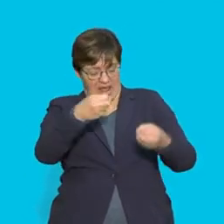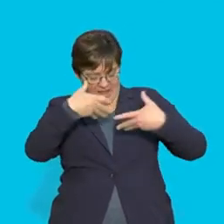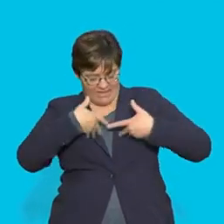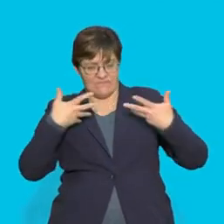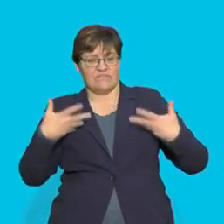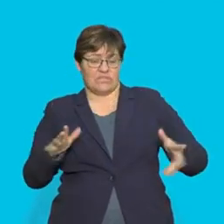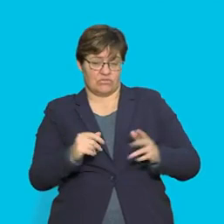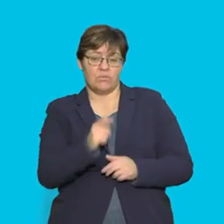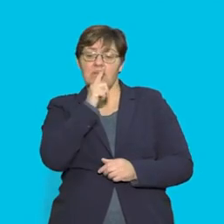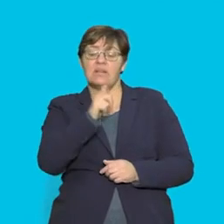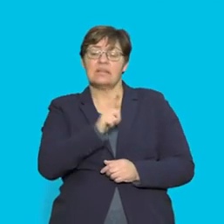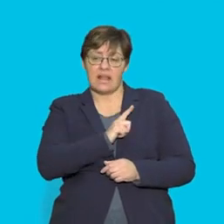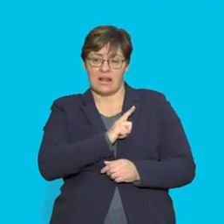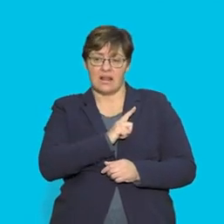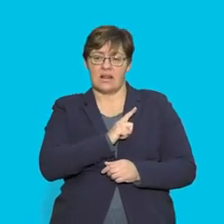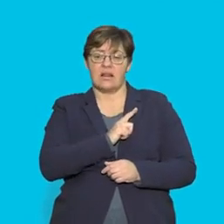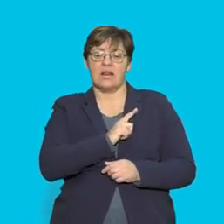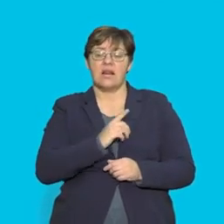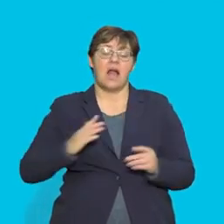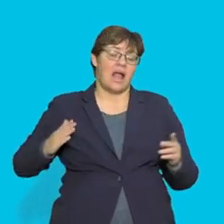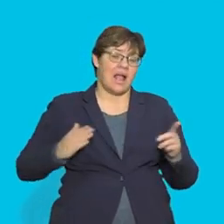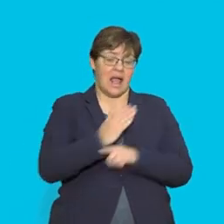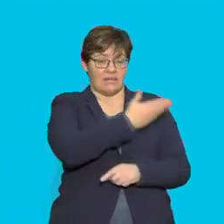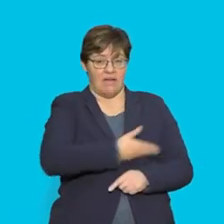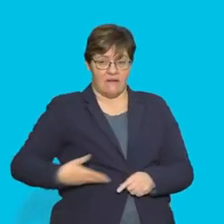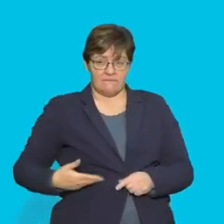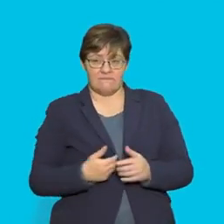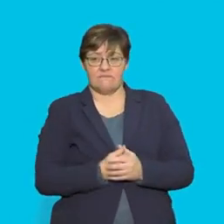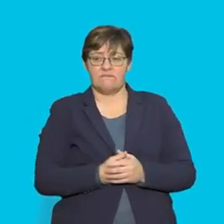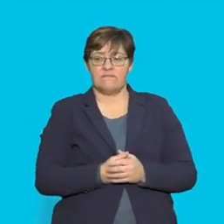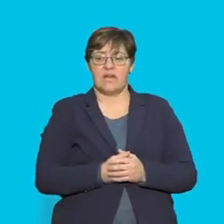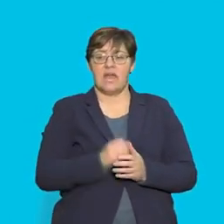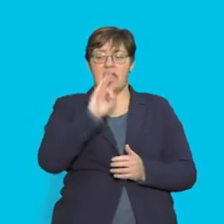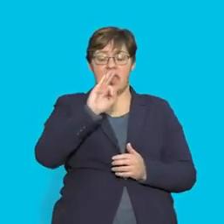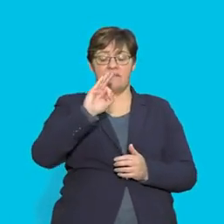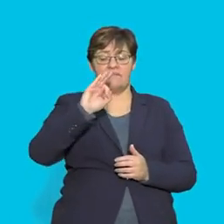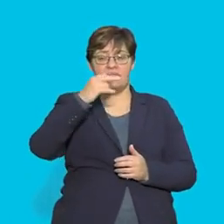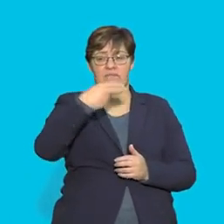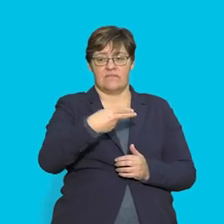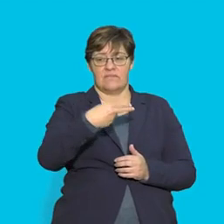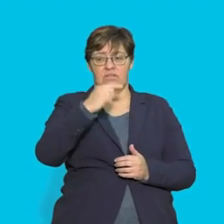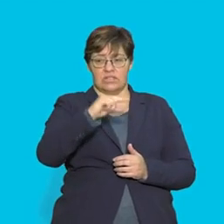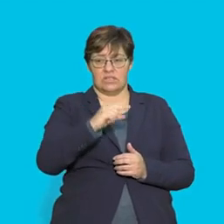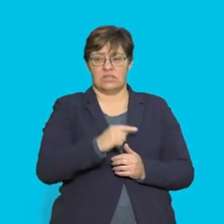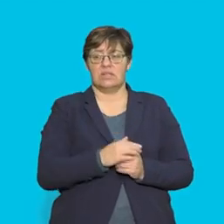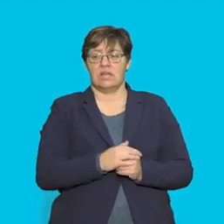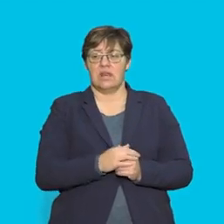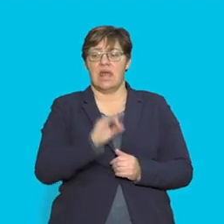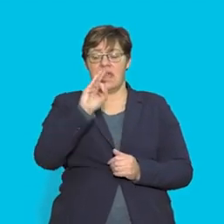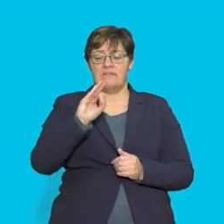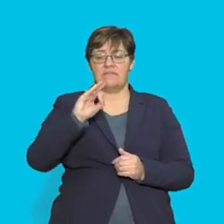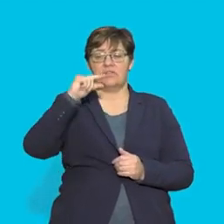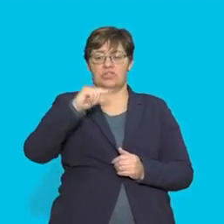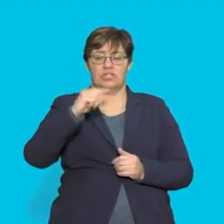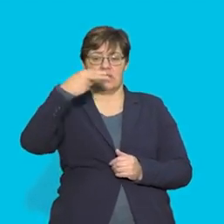we are told that these are the bisectors of FGH and FHG